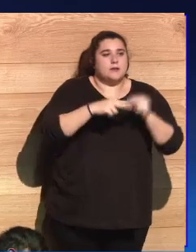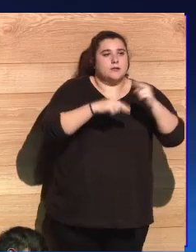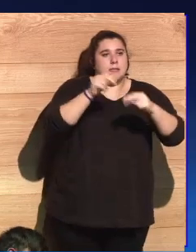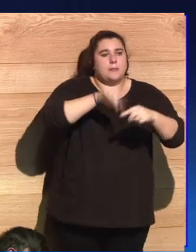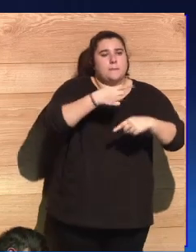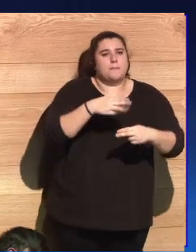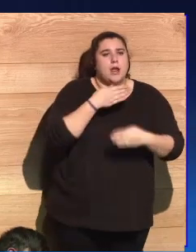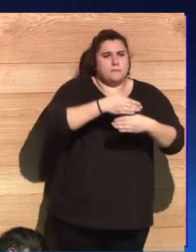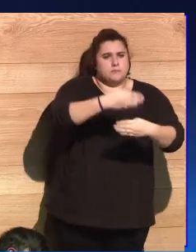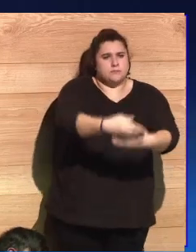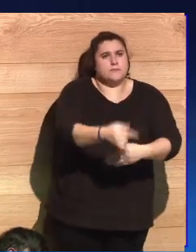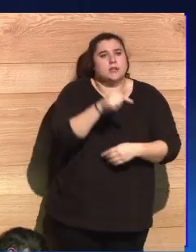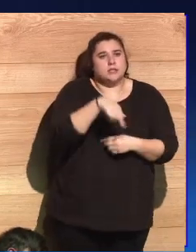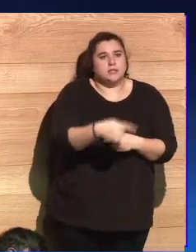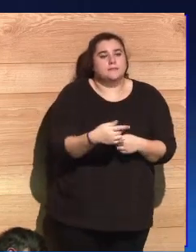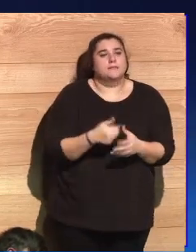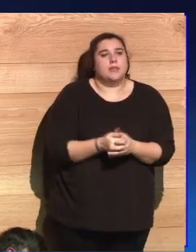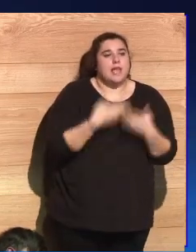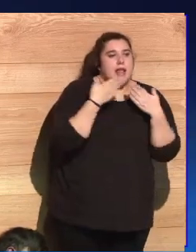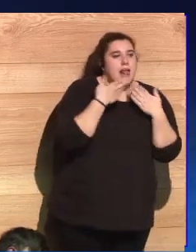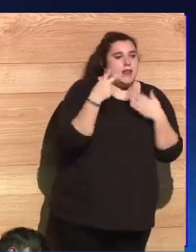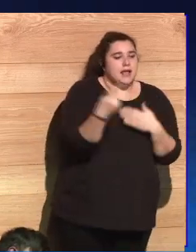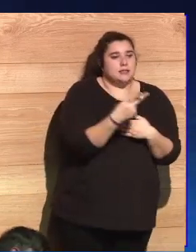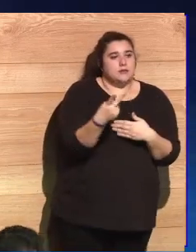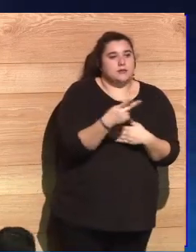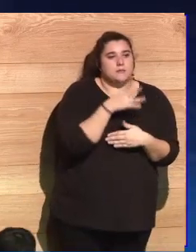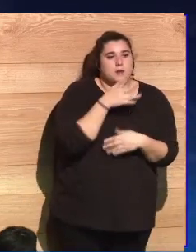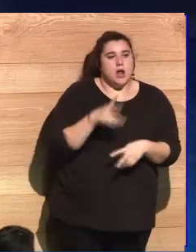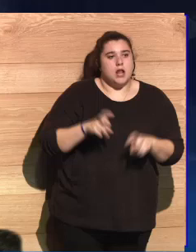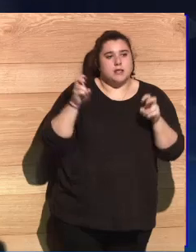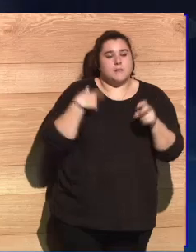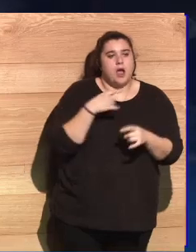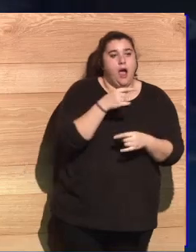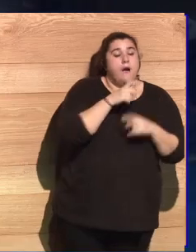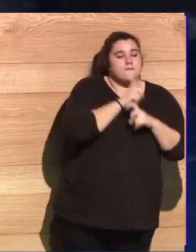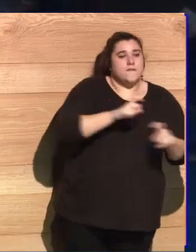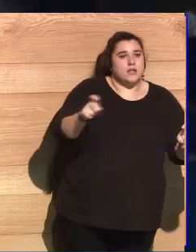to build your life after making many mistakes. Thanks, Alberto. Thanks, Peter.